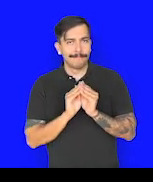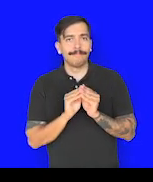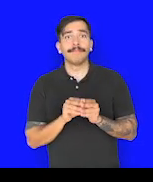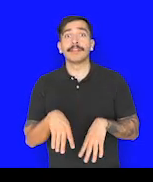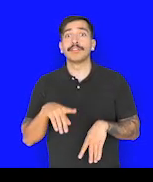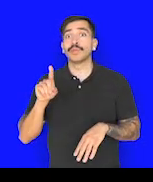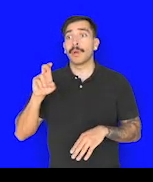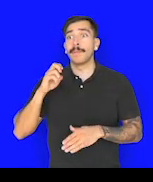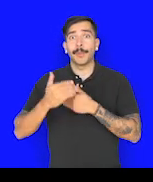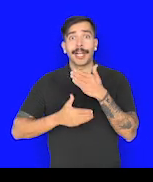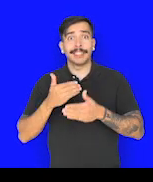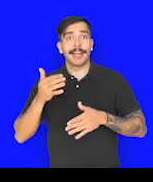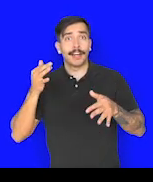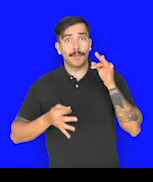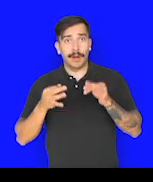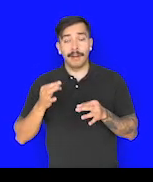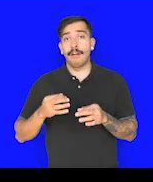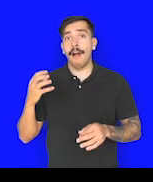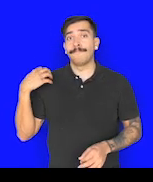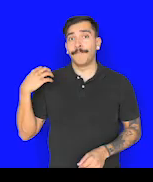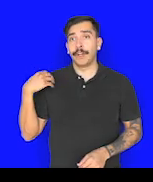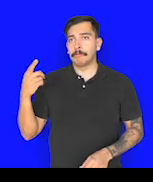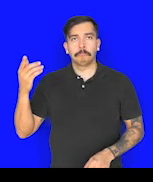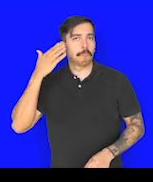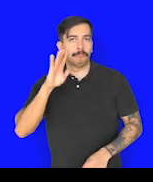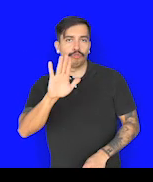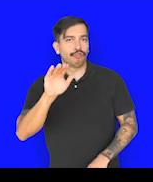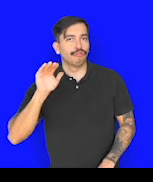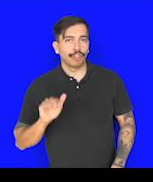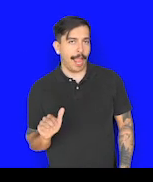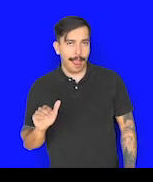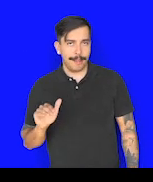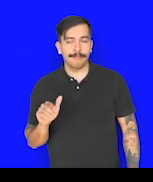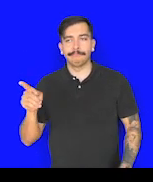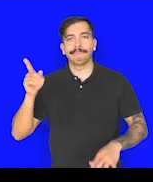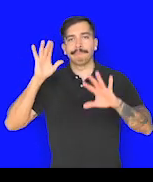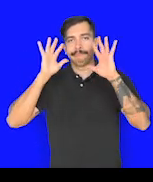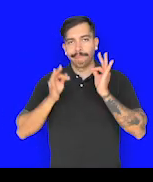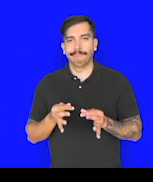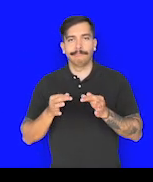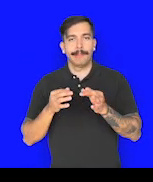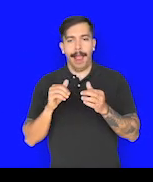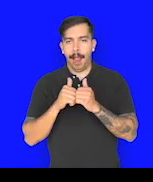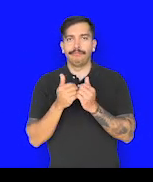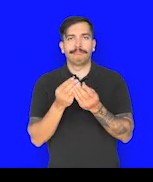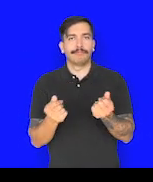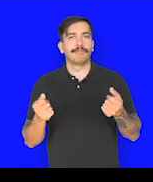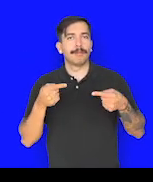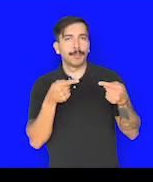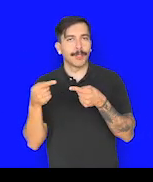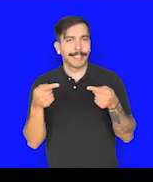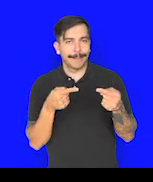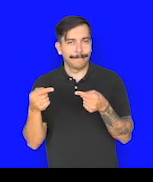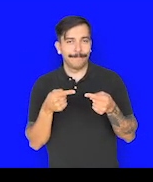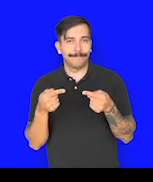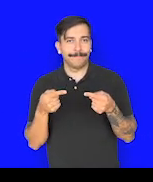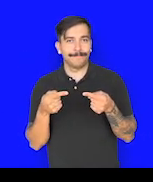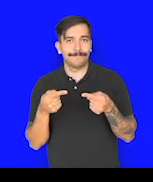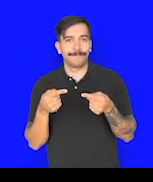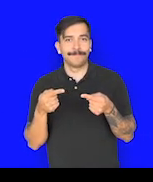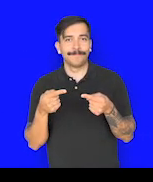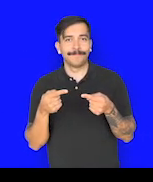due process hearing, a hearing officer who does not know your child decides how to resolve the dispute.